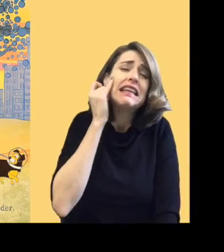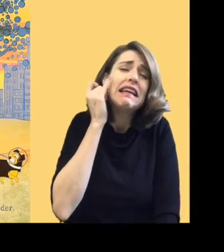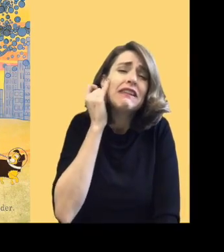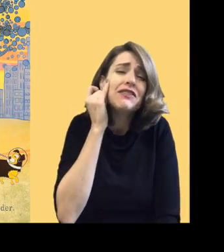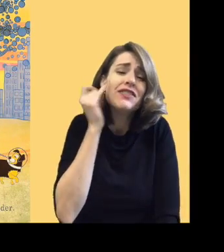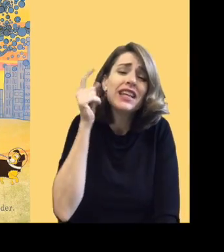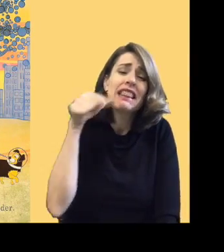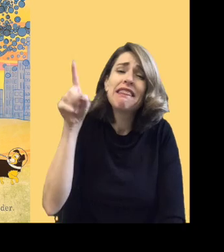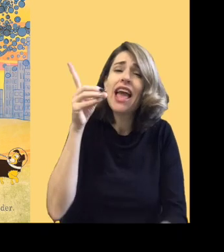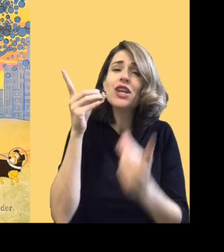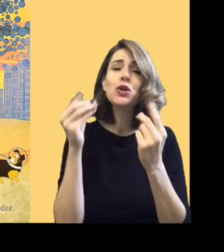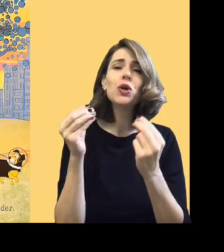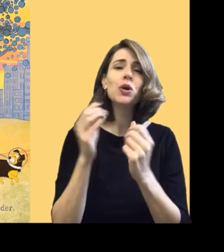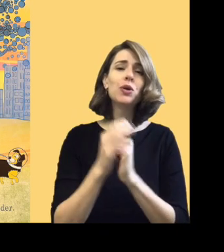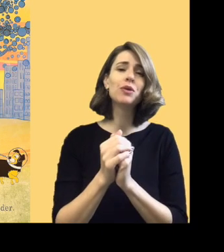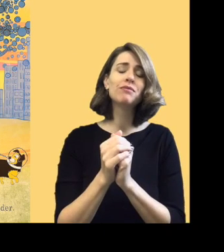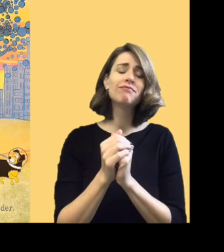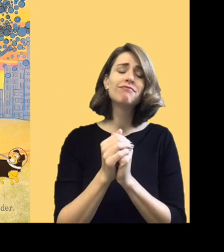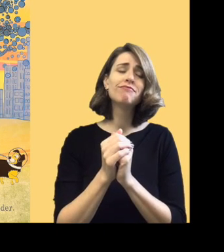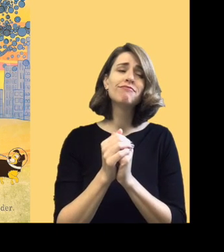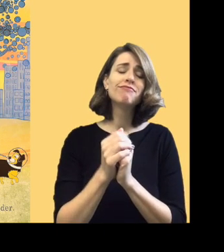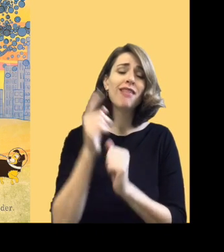And if they do,